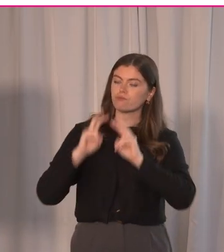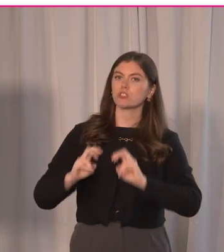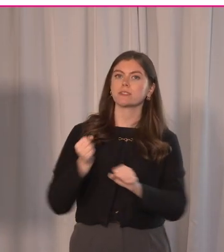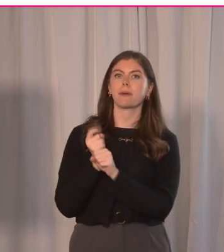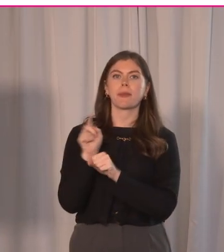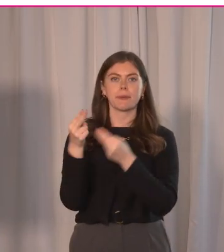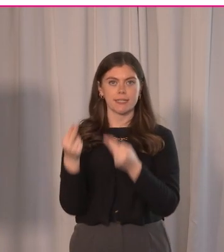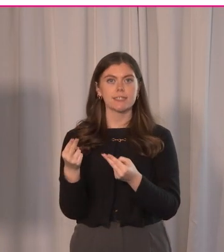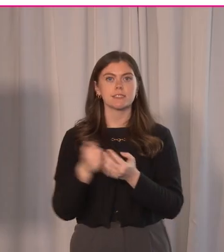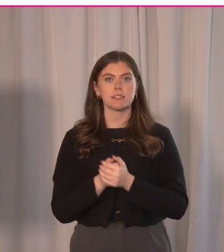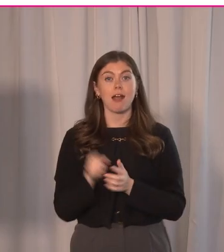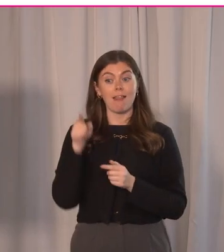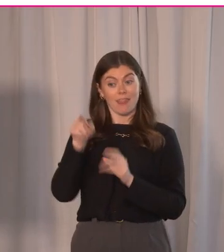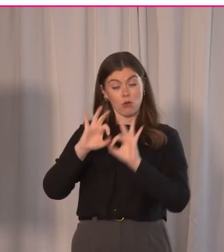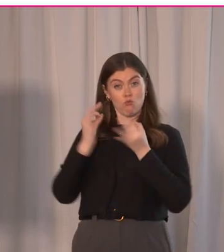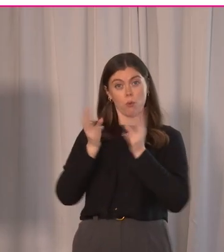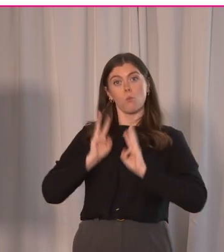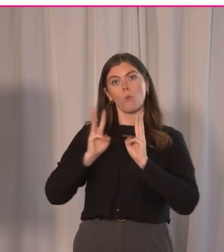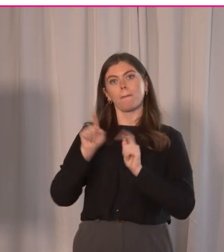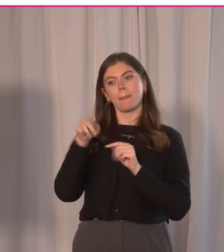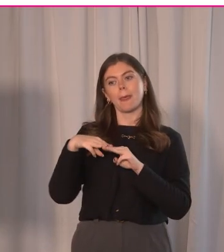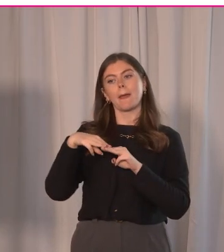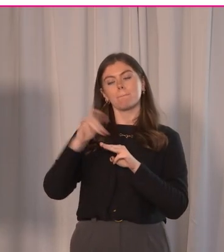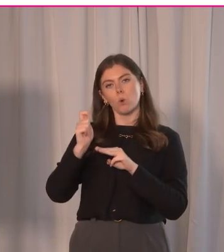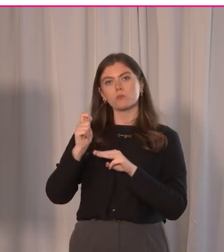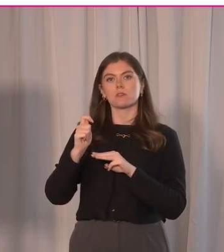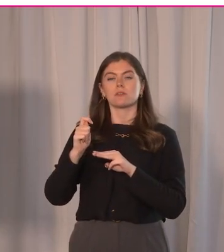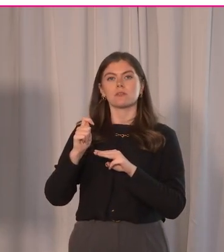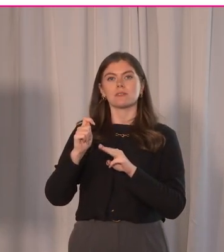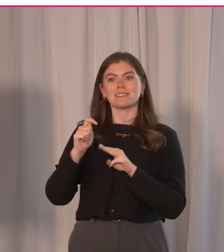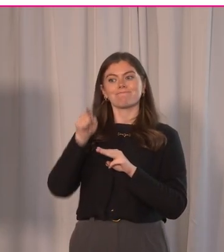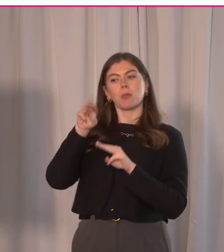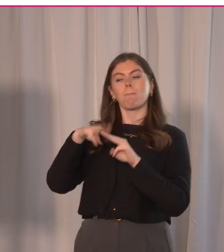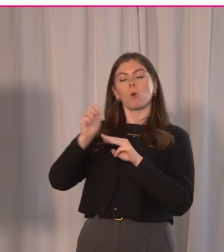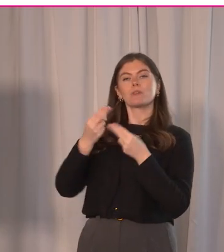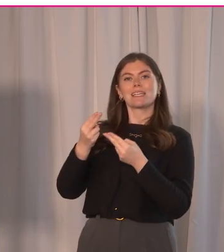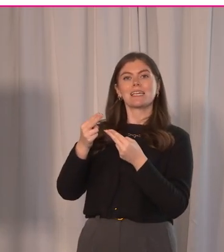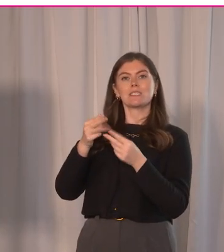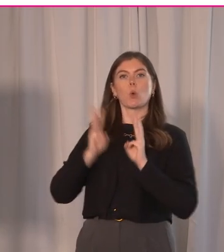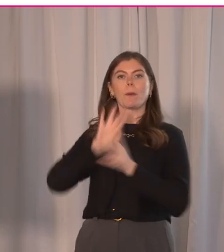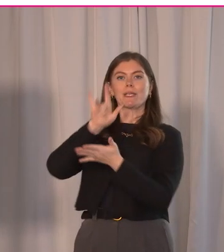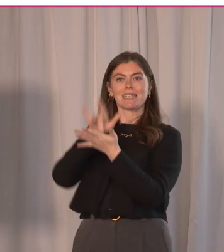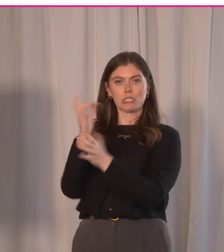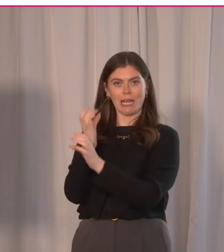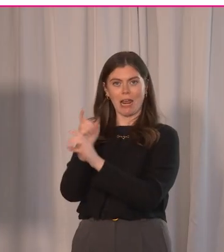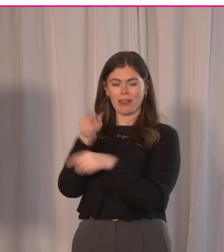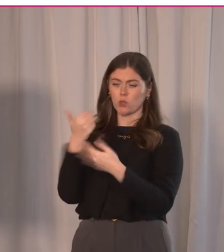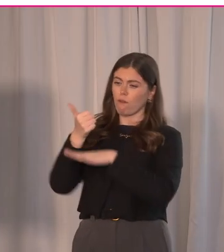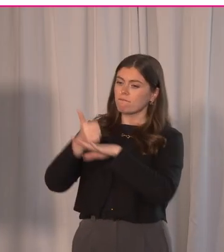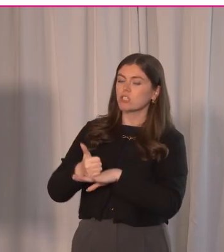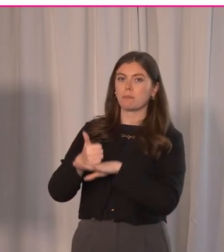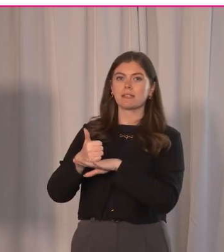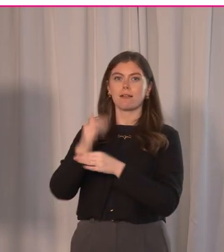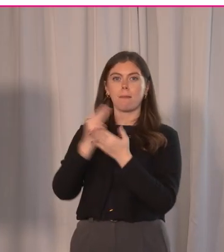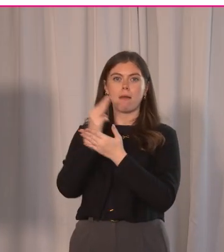these are probably a group of women who are most in need of women-centred care, which is kind of the fundamental element of the National